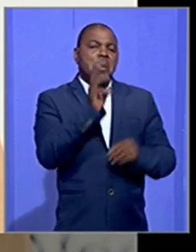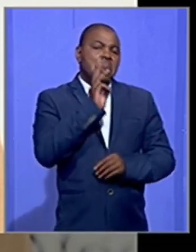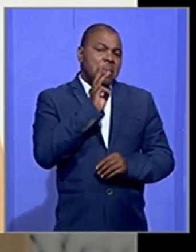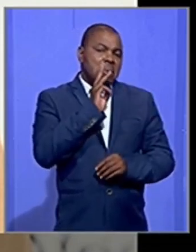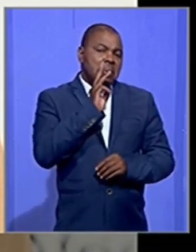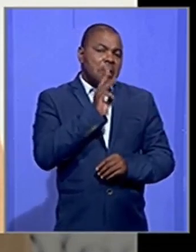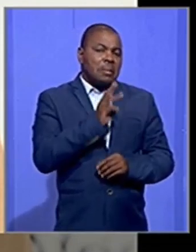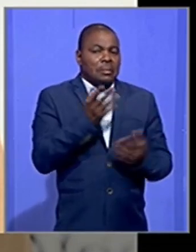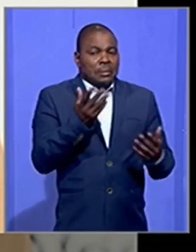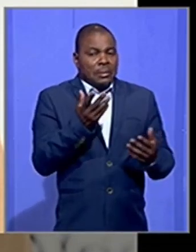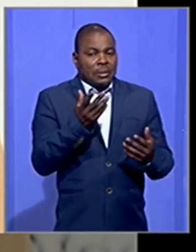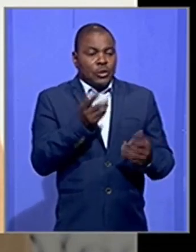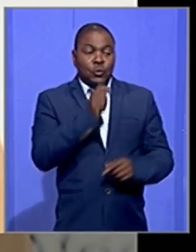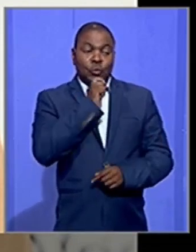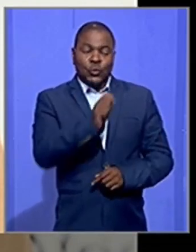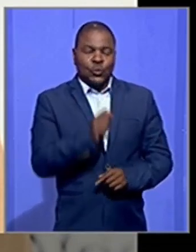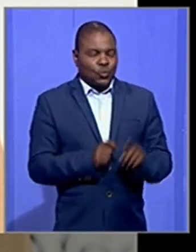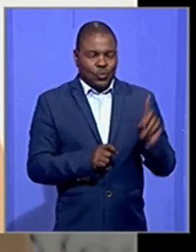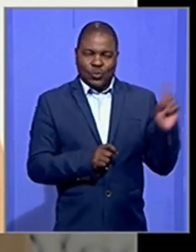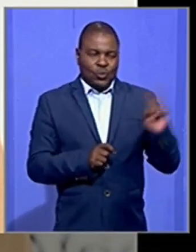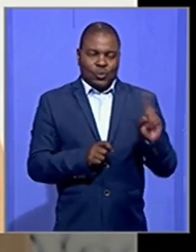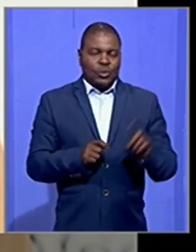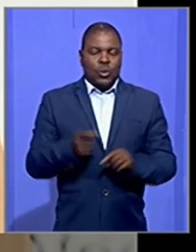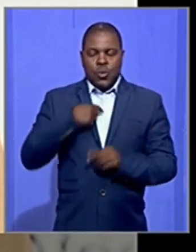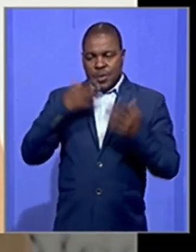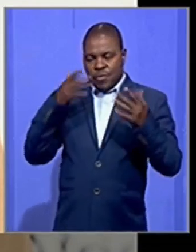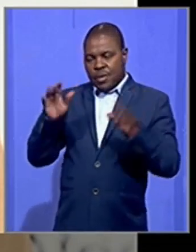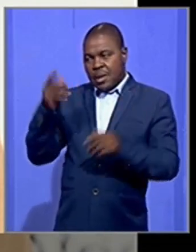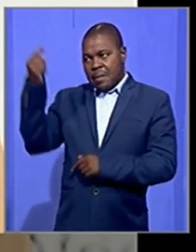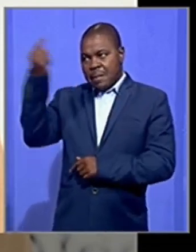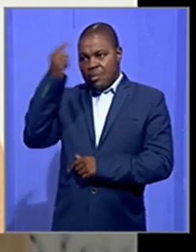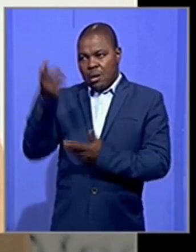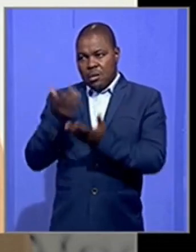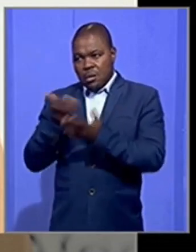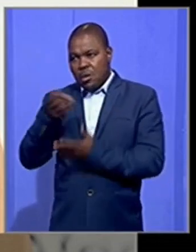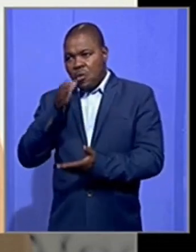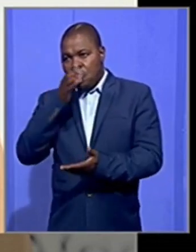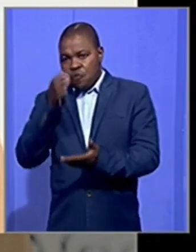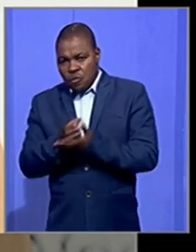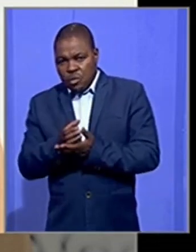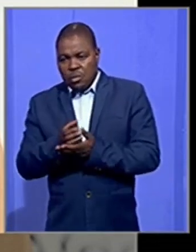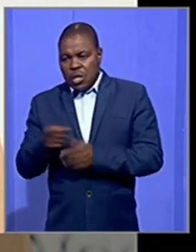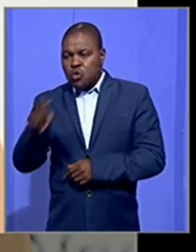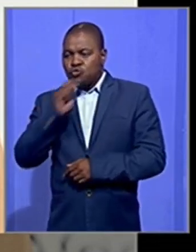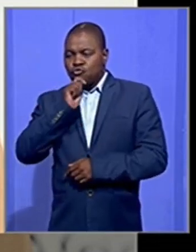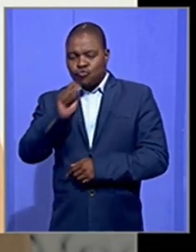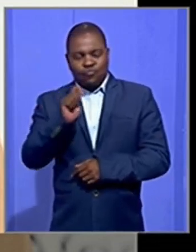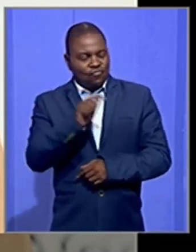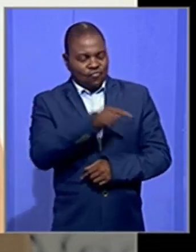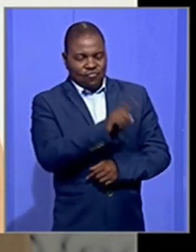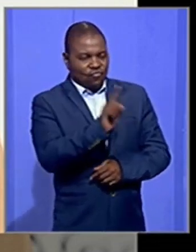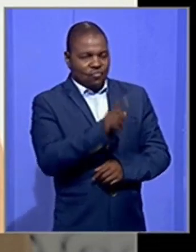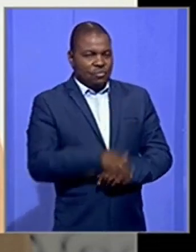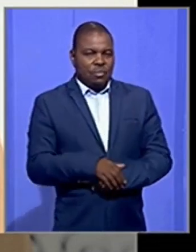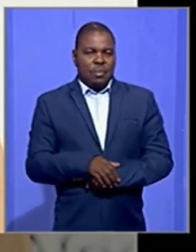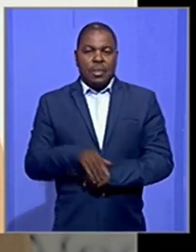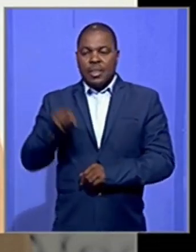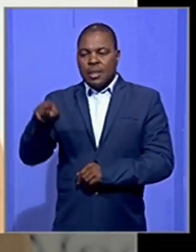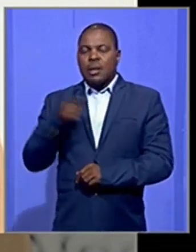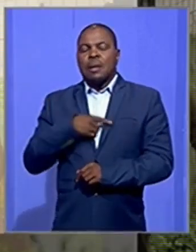is devoid of any truth. We confirmed with the principal that is not true. They are relying on the community water supplied